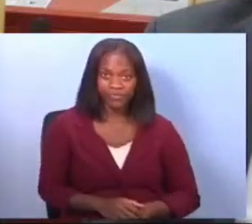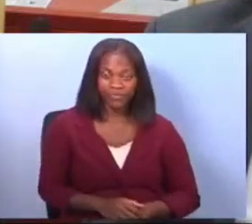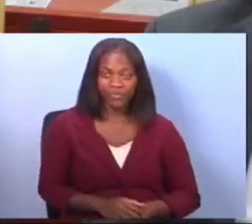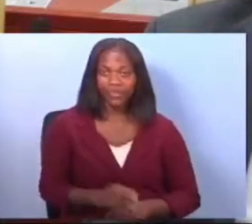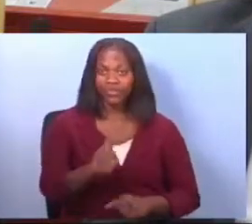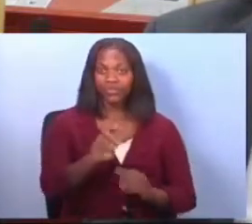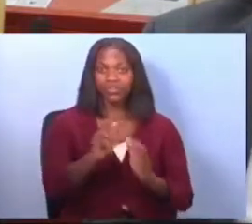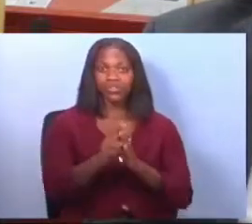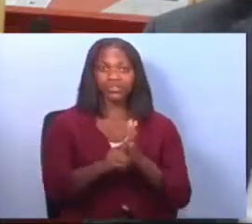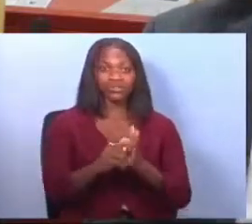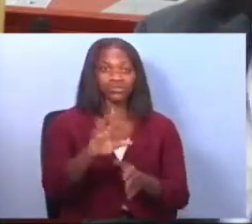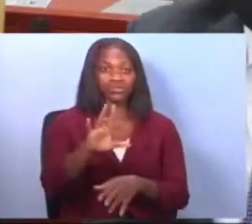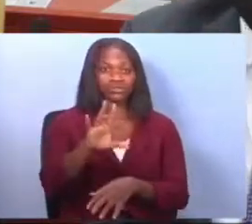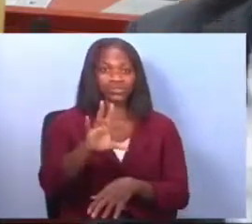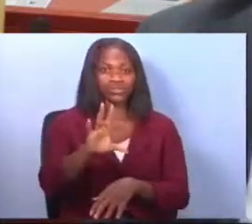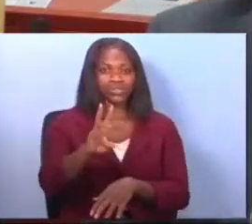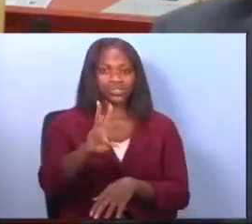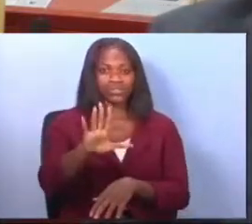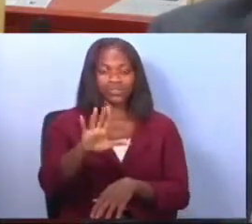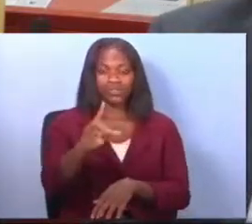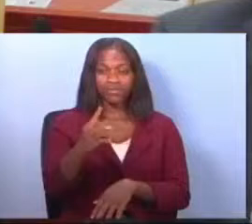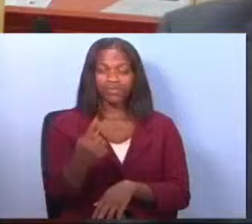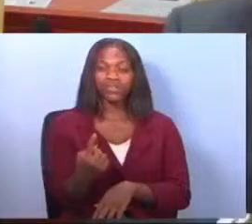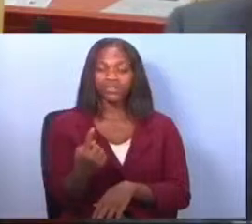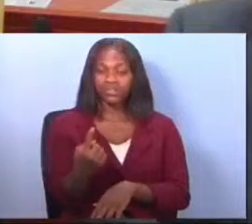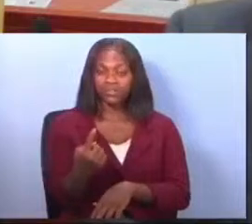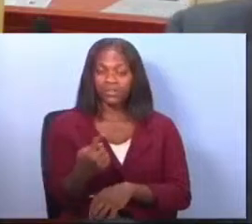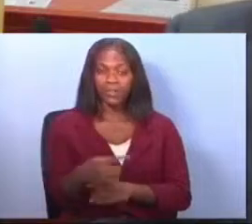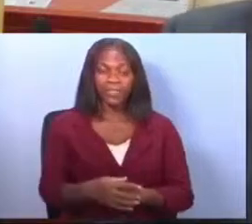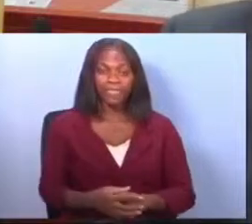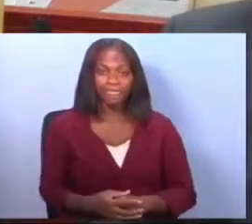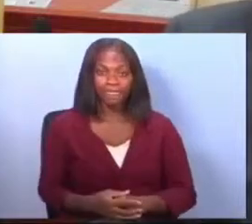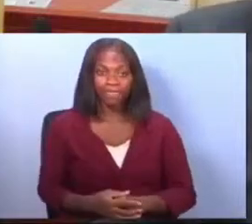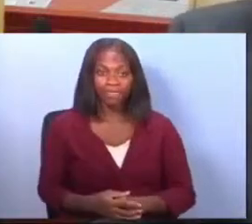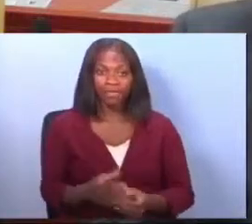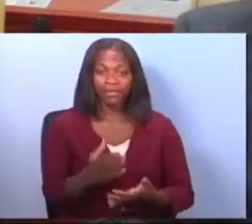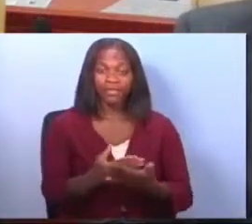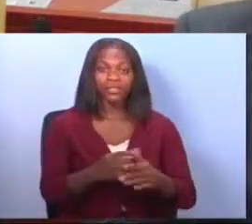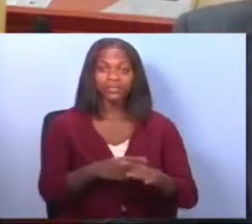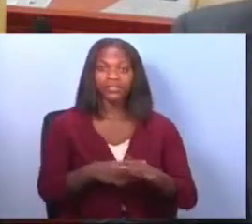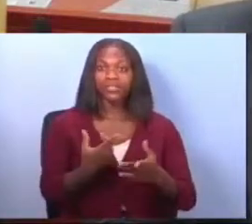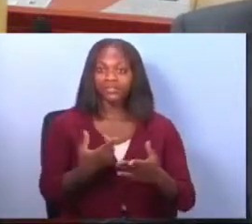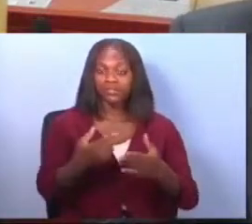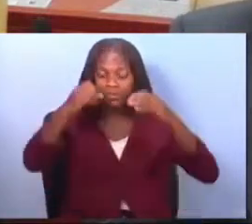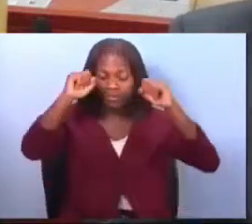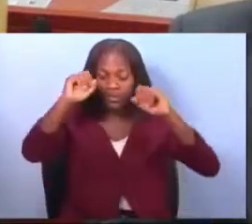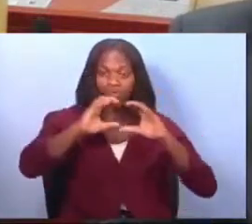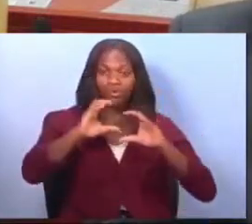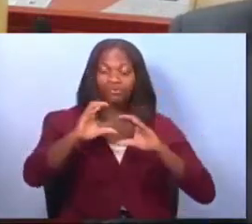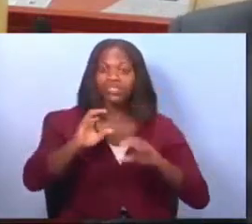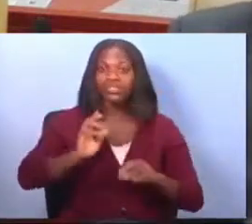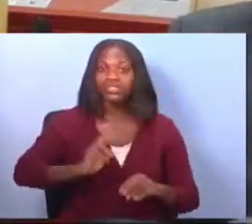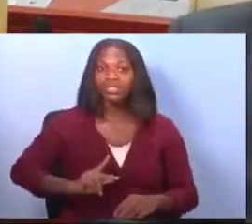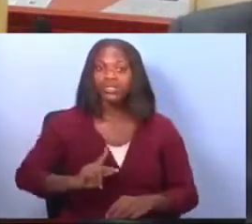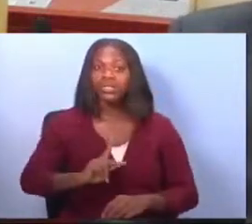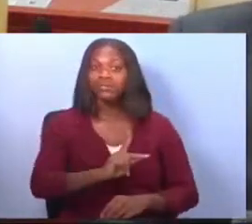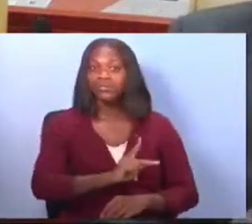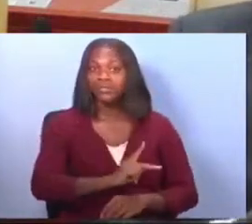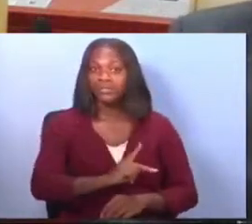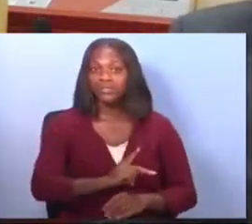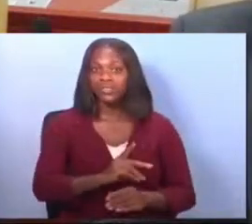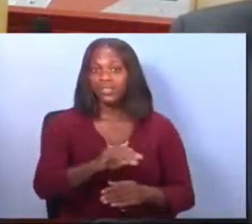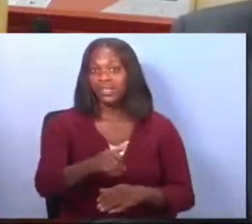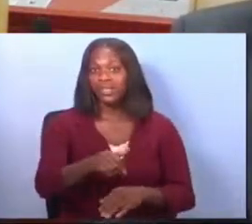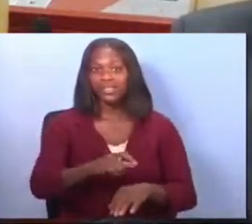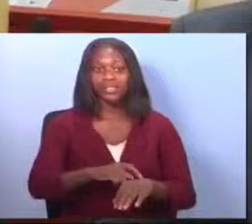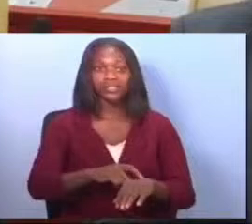Order 65(1), sometimes the President communicates to the House, and in some circumstances the